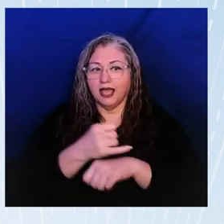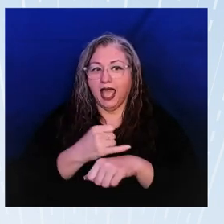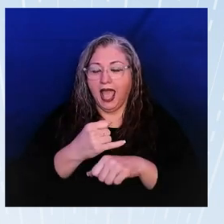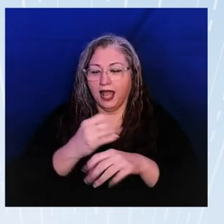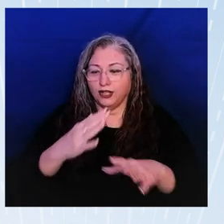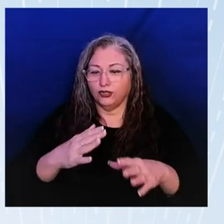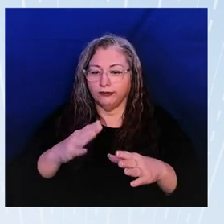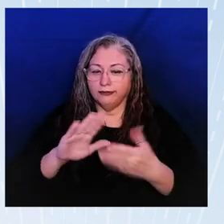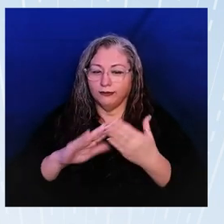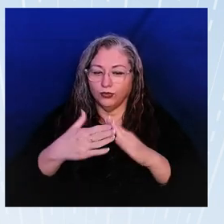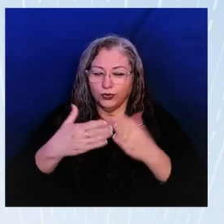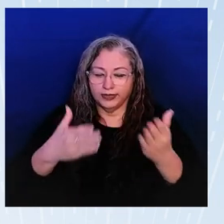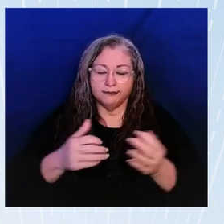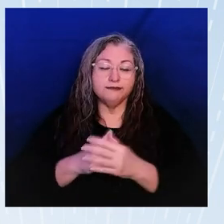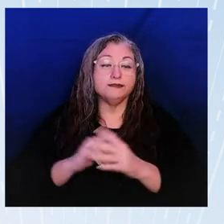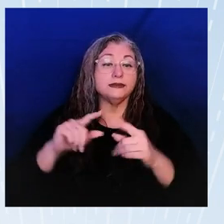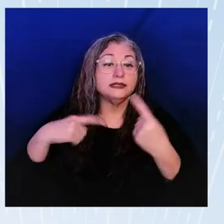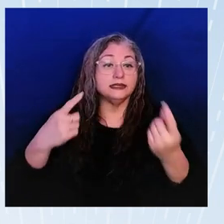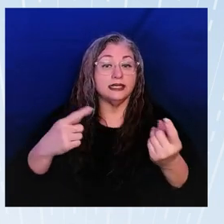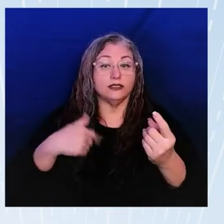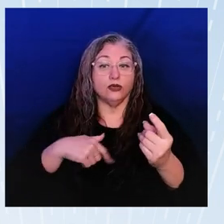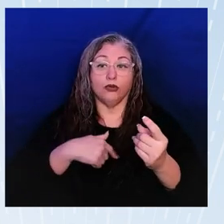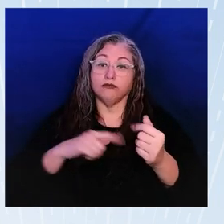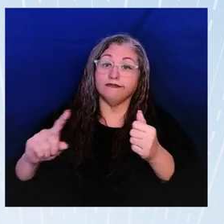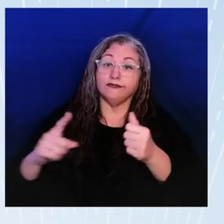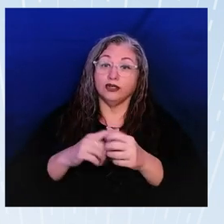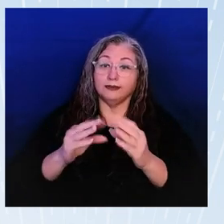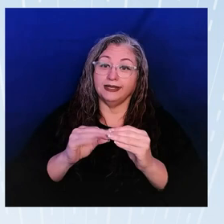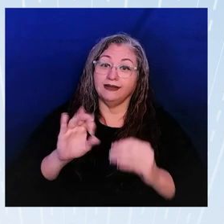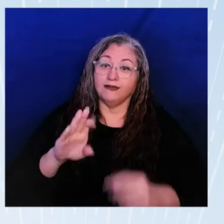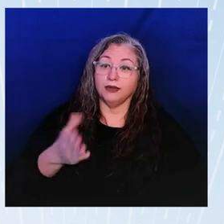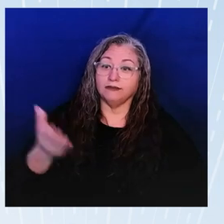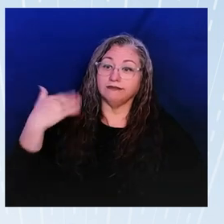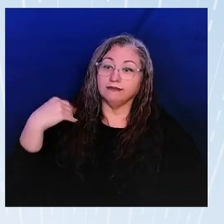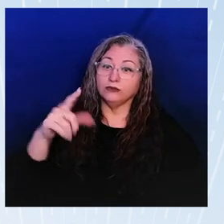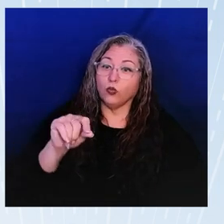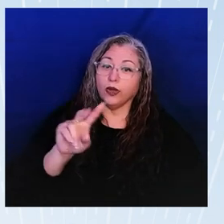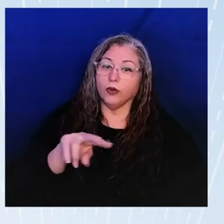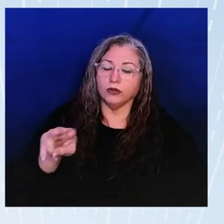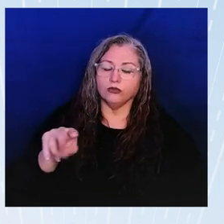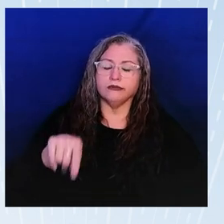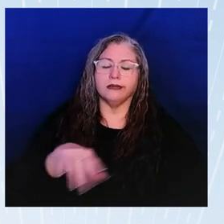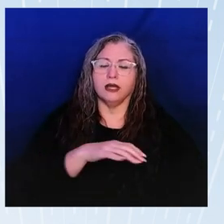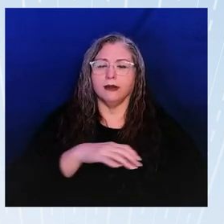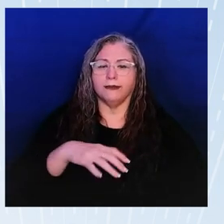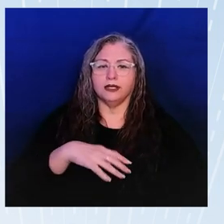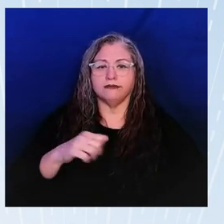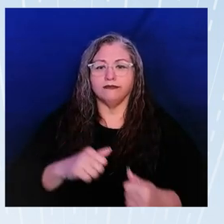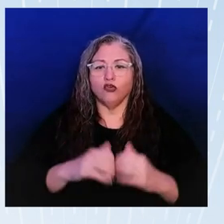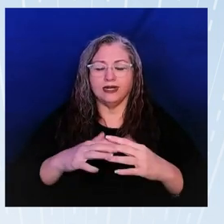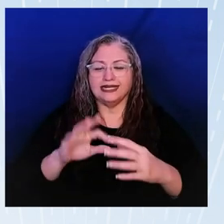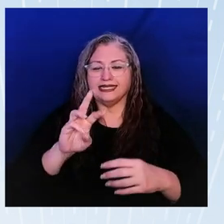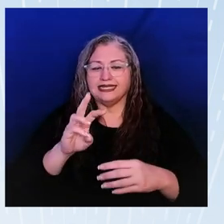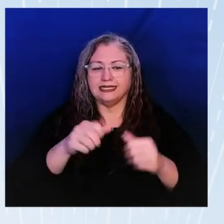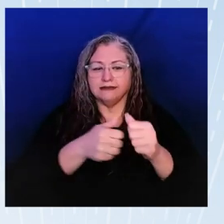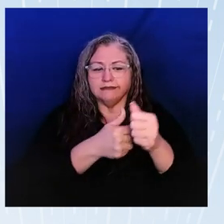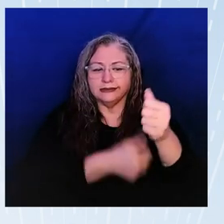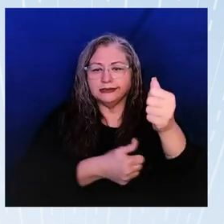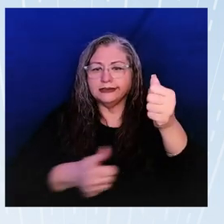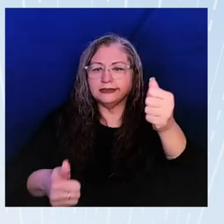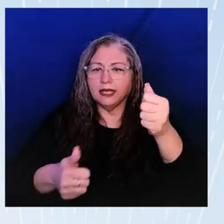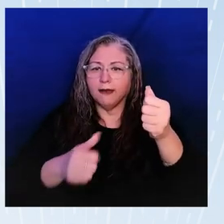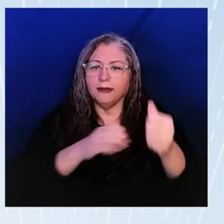communities. Since the commission's inaugural meeting in February 2022, the commission has formed six subcommittees that have been meeting